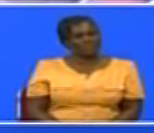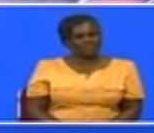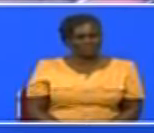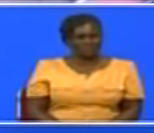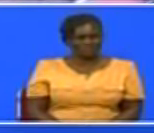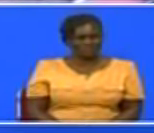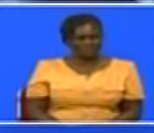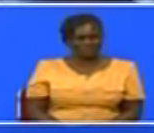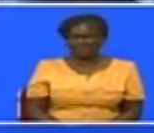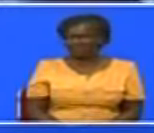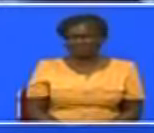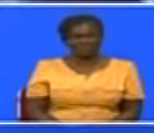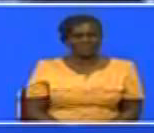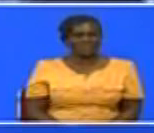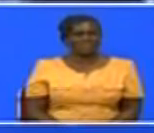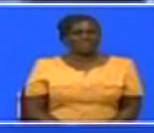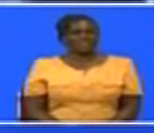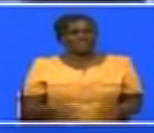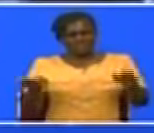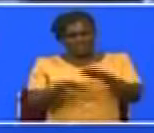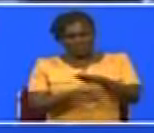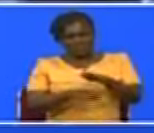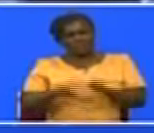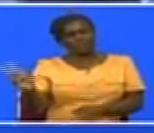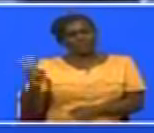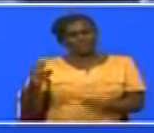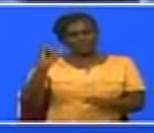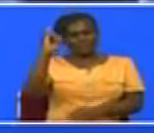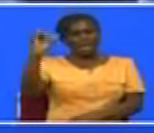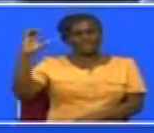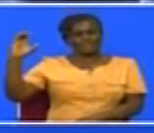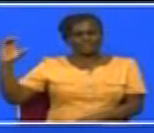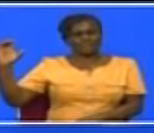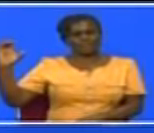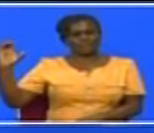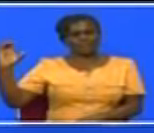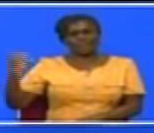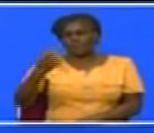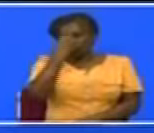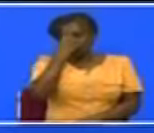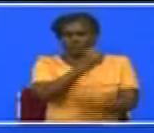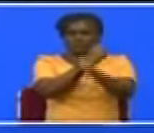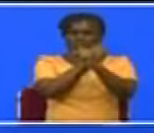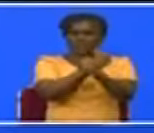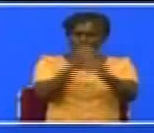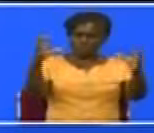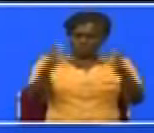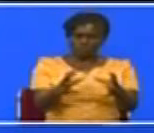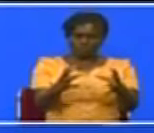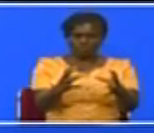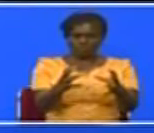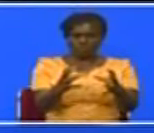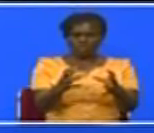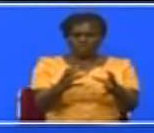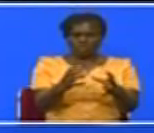divine intervention in the case against the Deputy President at the International Criminal Court, Ruto's defense team has been